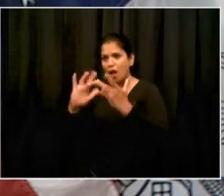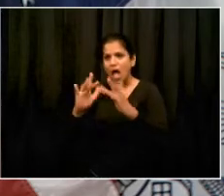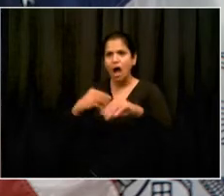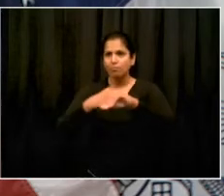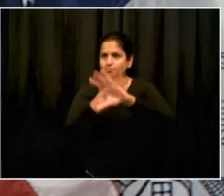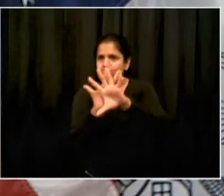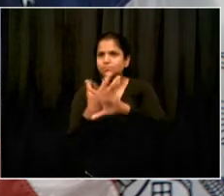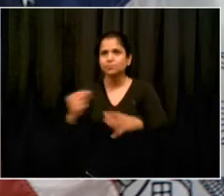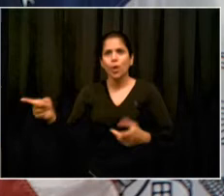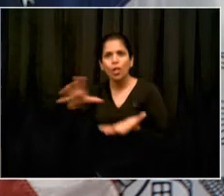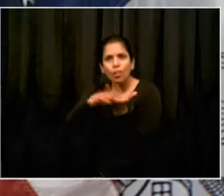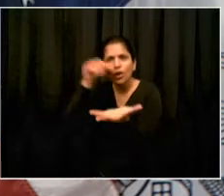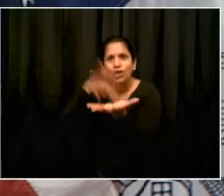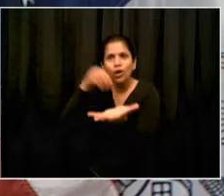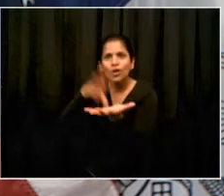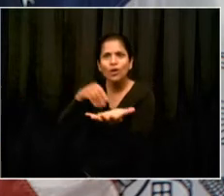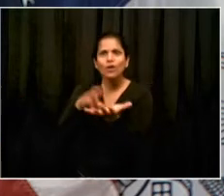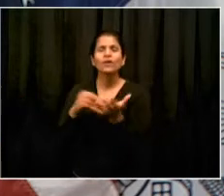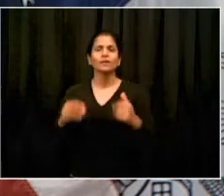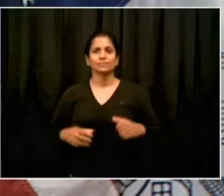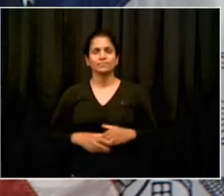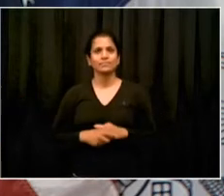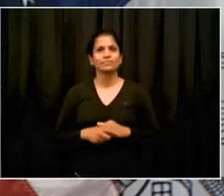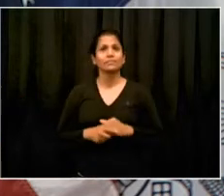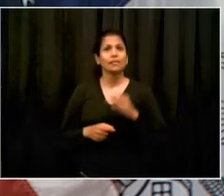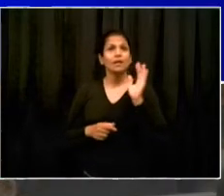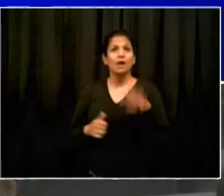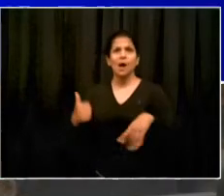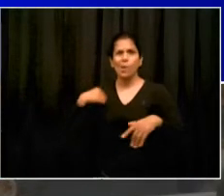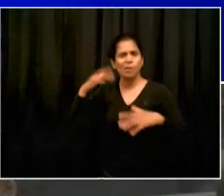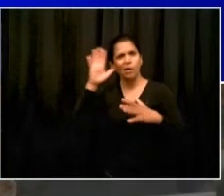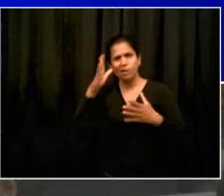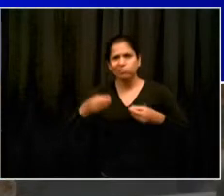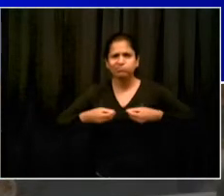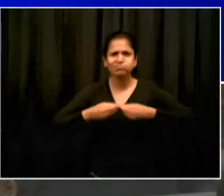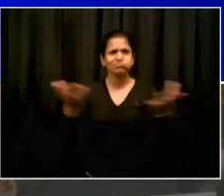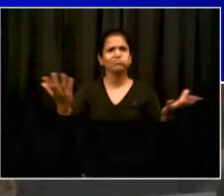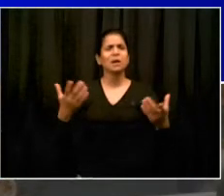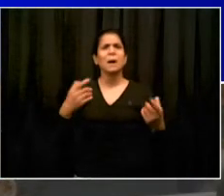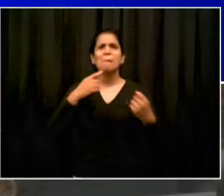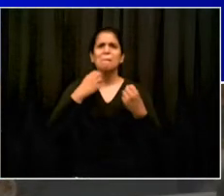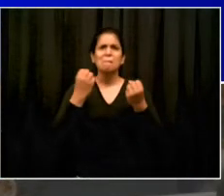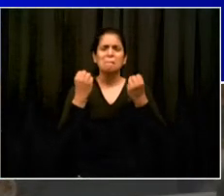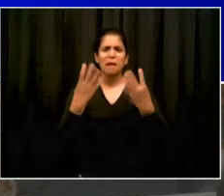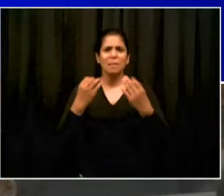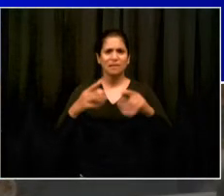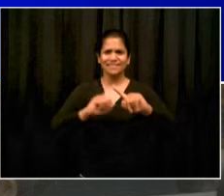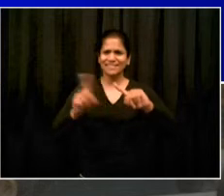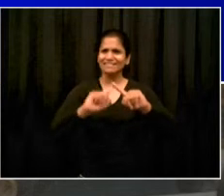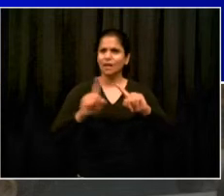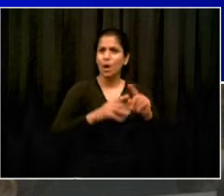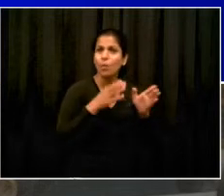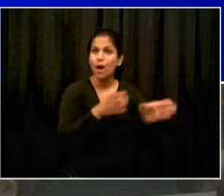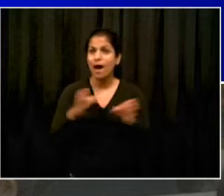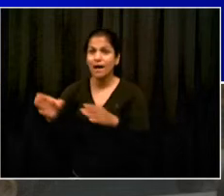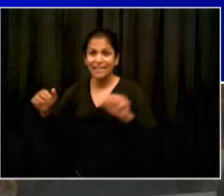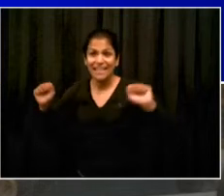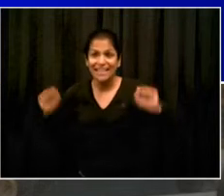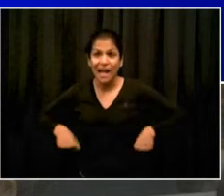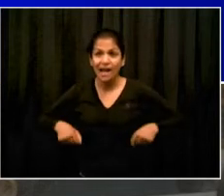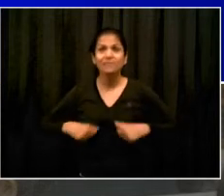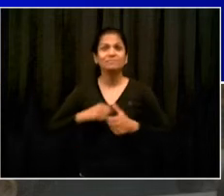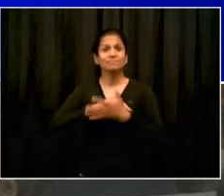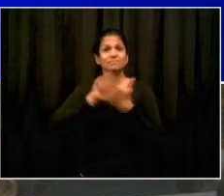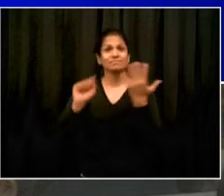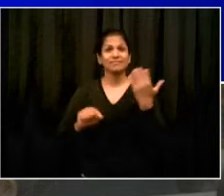as possible. So right now, by the end of the week, there'll be 30,000 seats available as part of the Learning Bridges